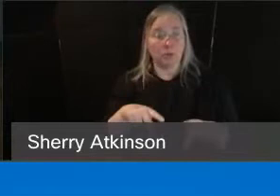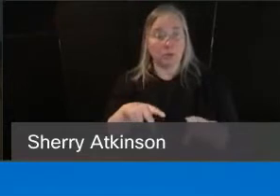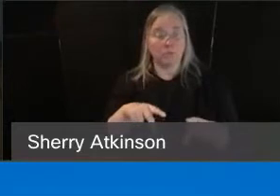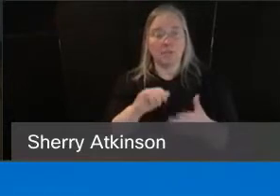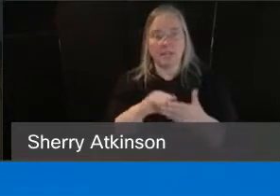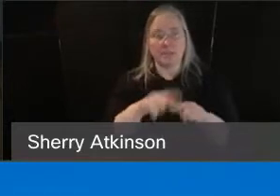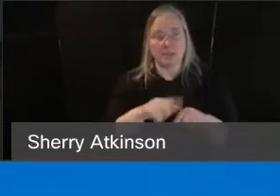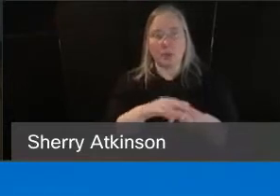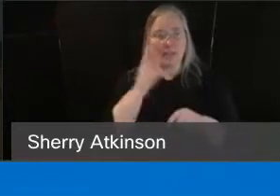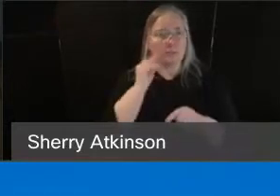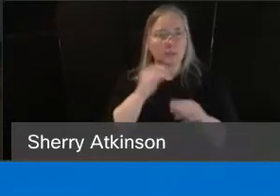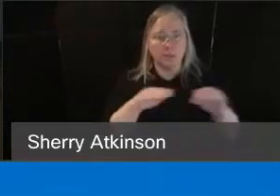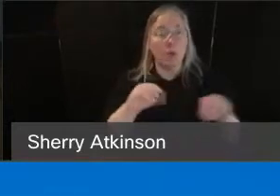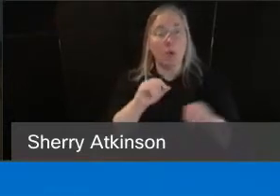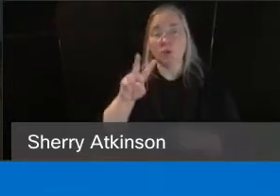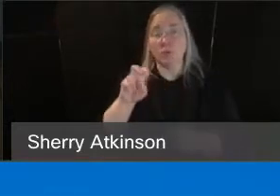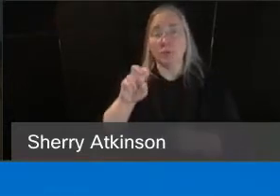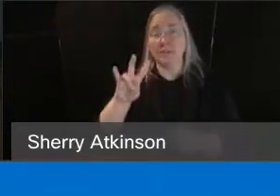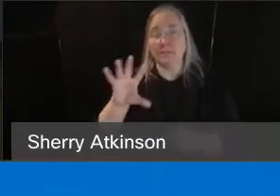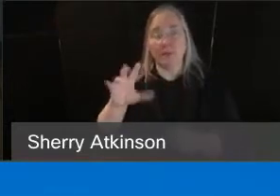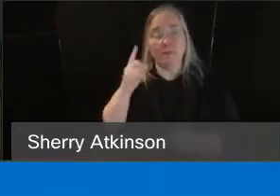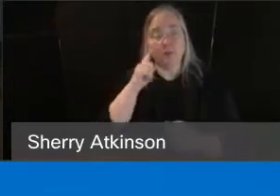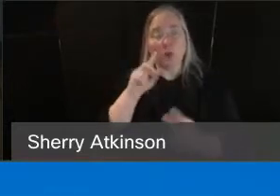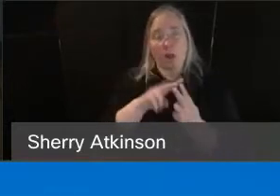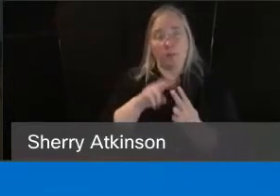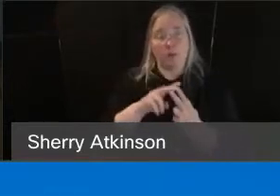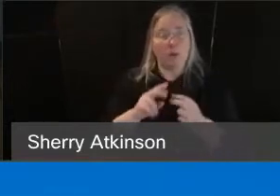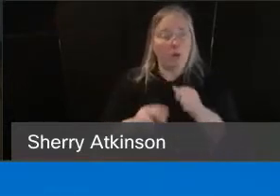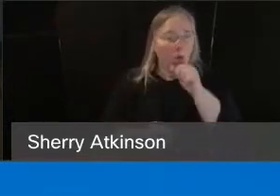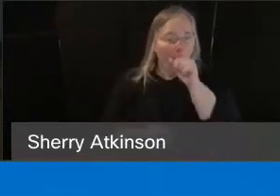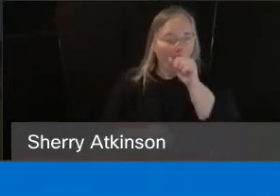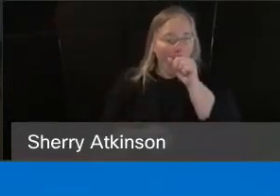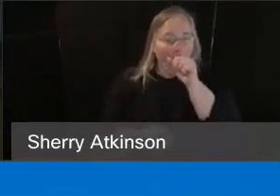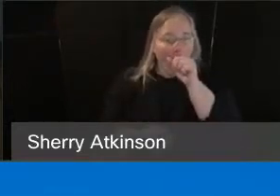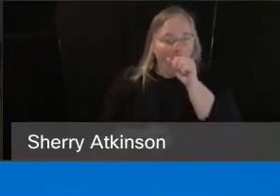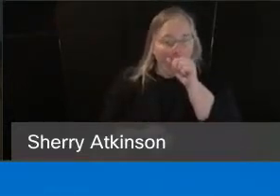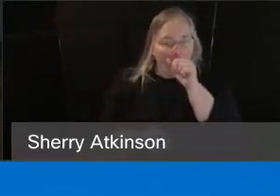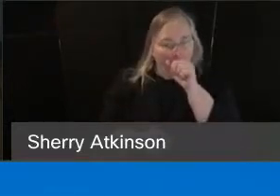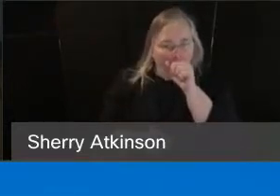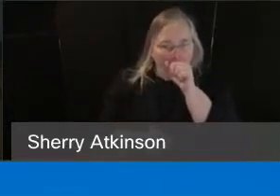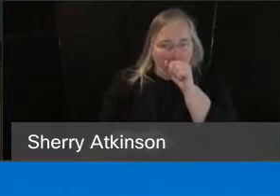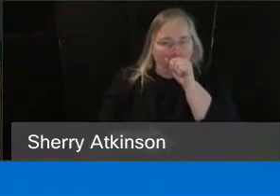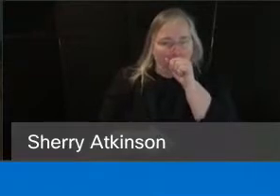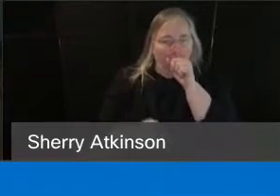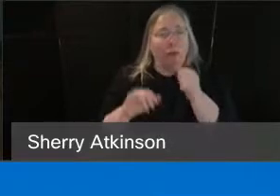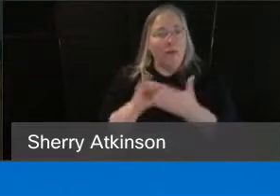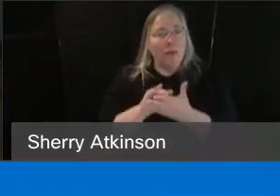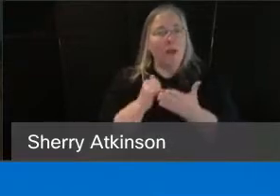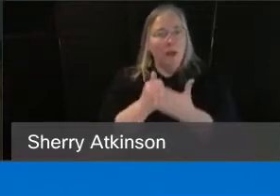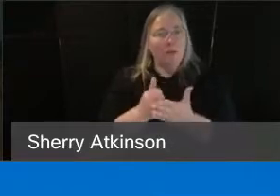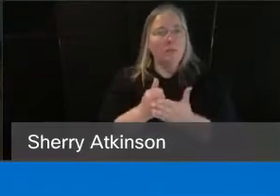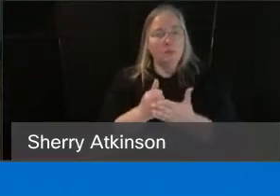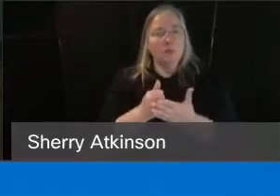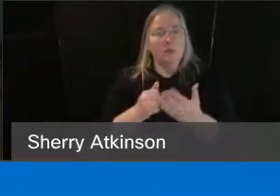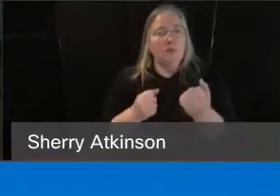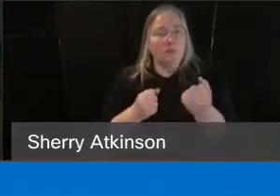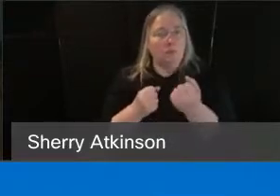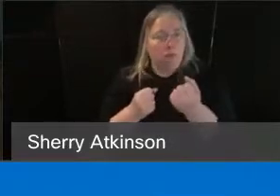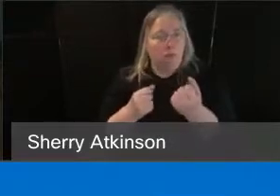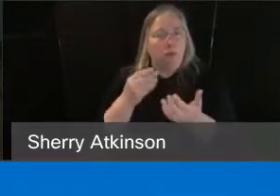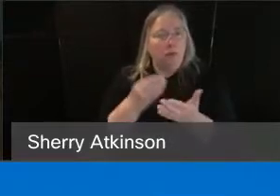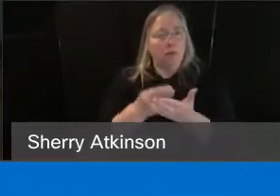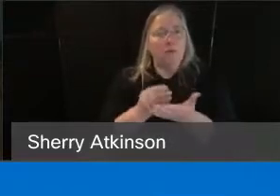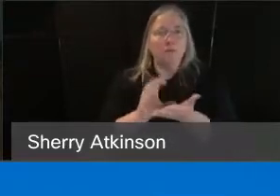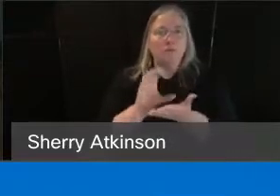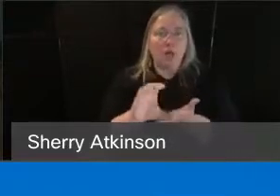$275 per couple. The event helps fund 2 critical programs to meet this year, and one of them is the